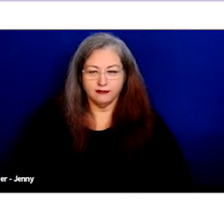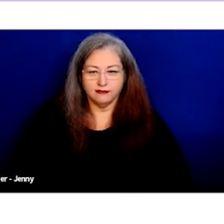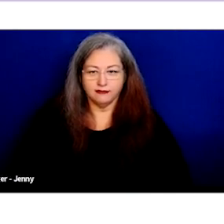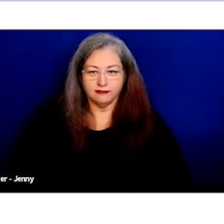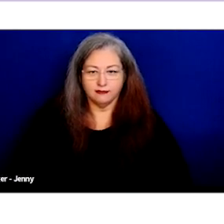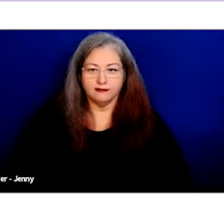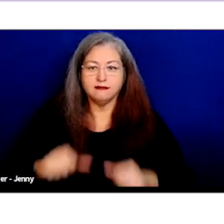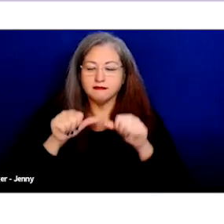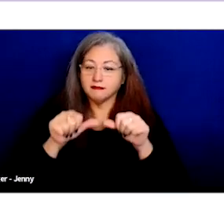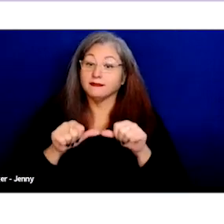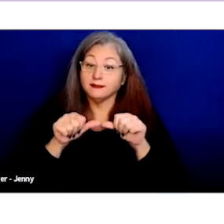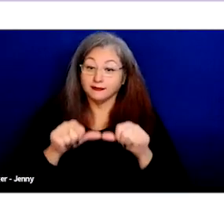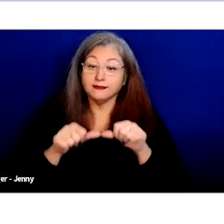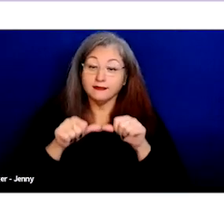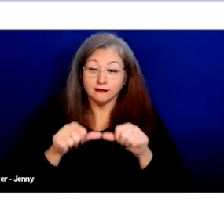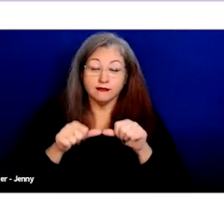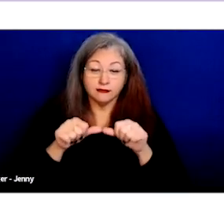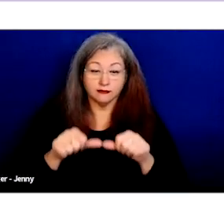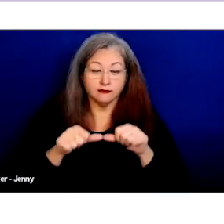Keep it going.